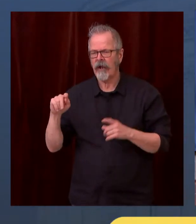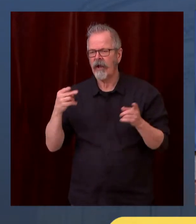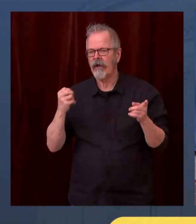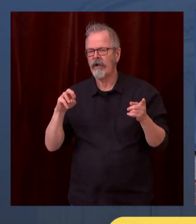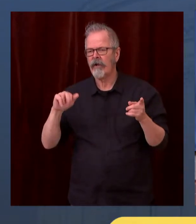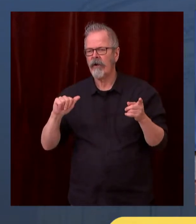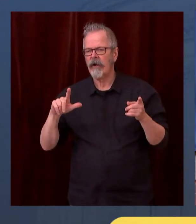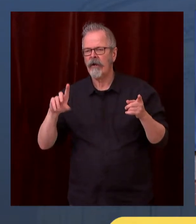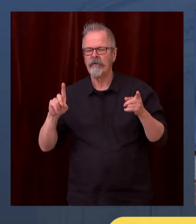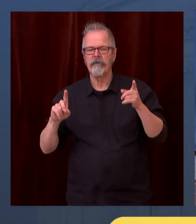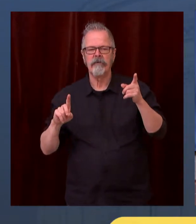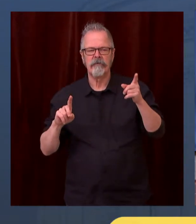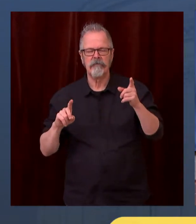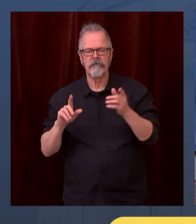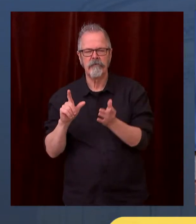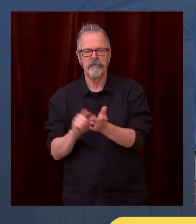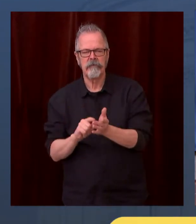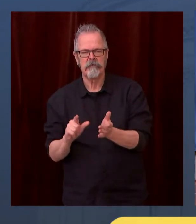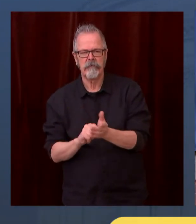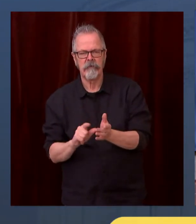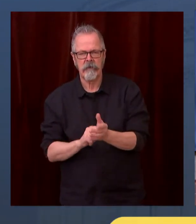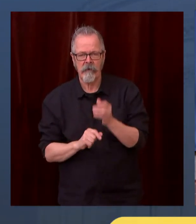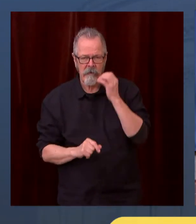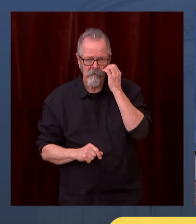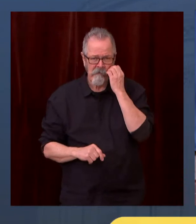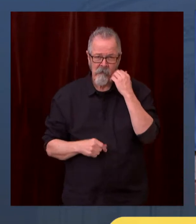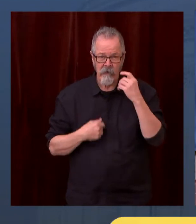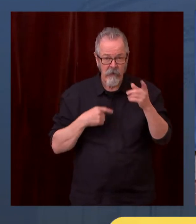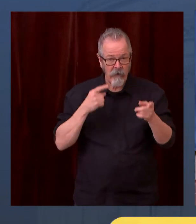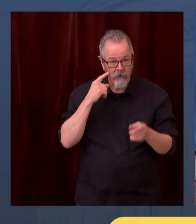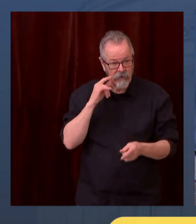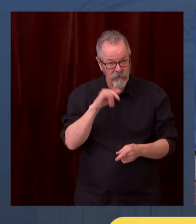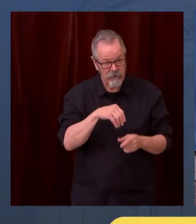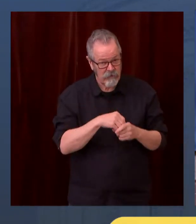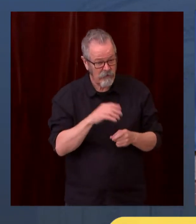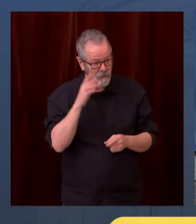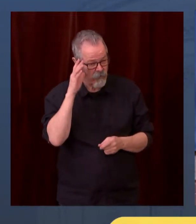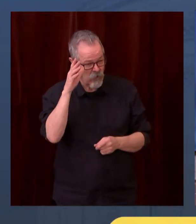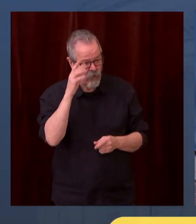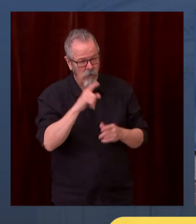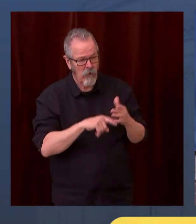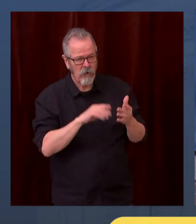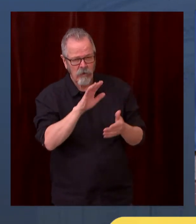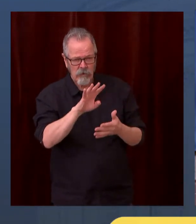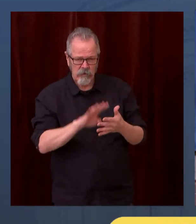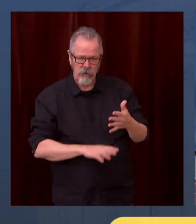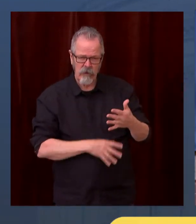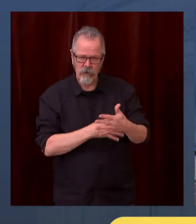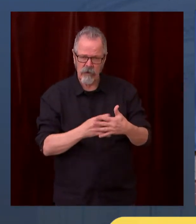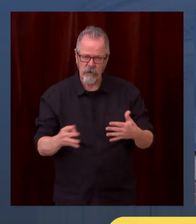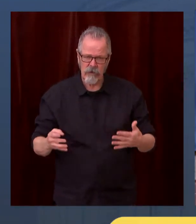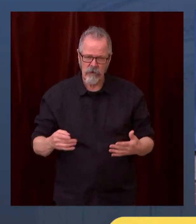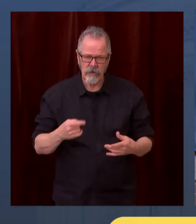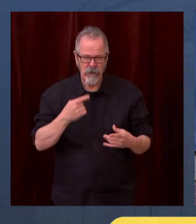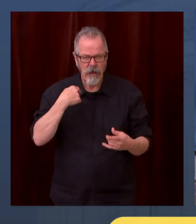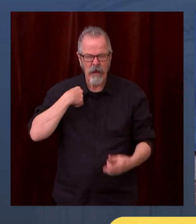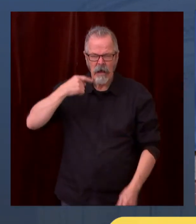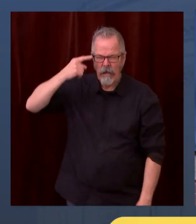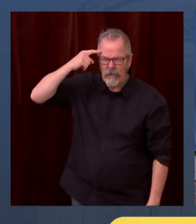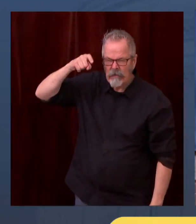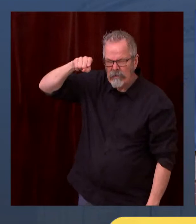Governor, I think in the future, I'll probably ask what are the metrics you use to lead you to believe the Seahawks will win the Super Bowl next year. But